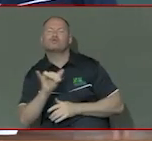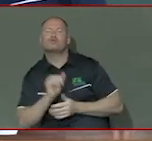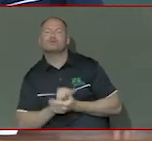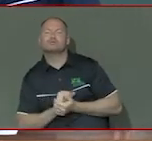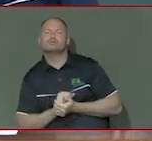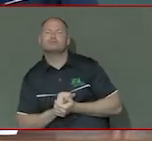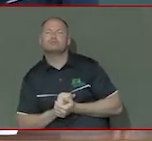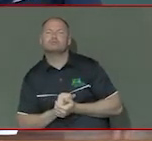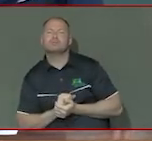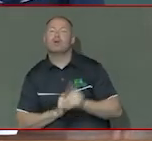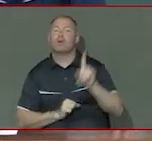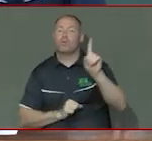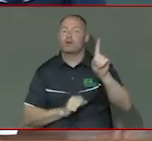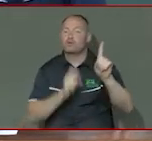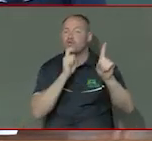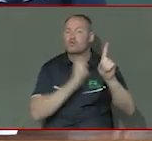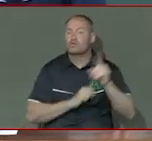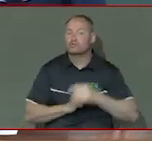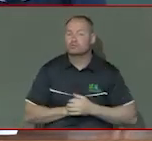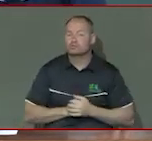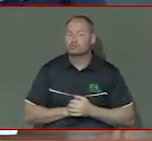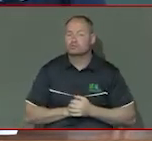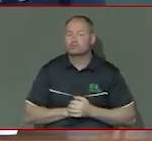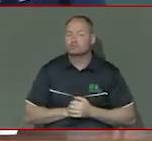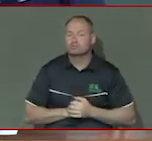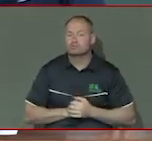Will you use number 1?